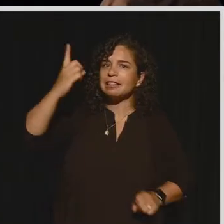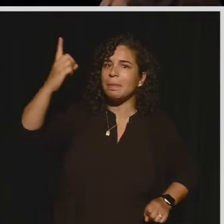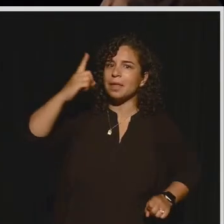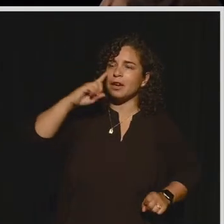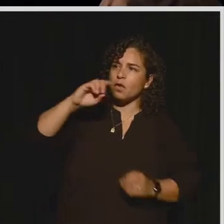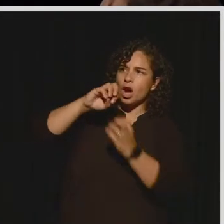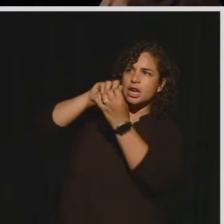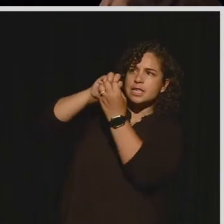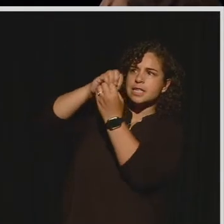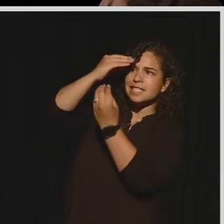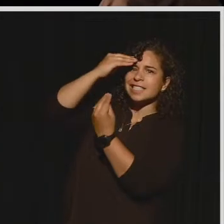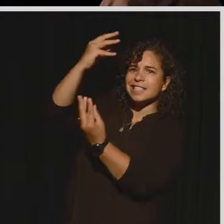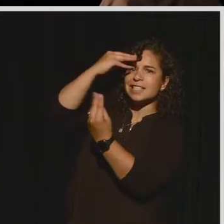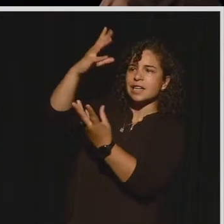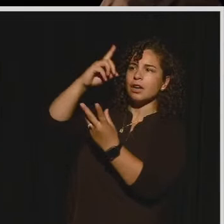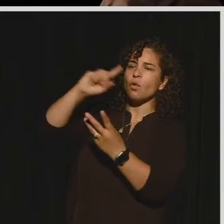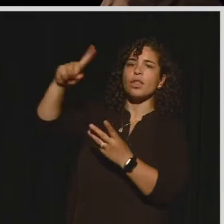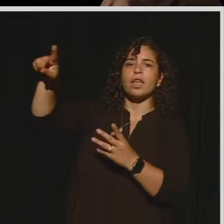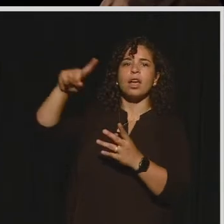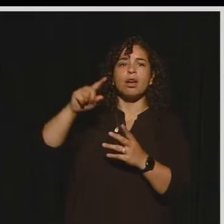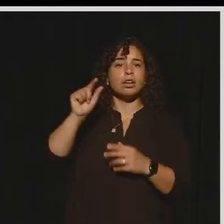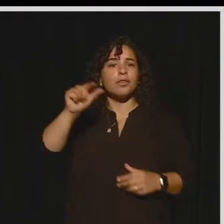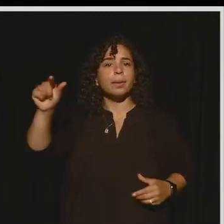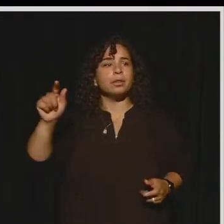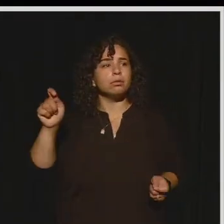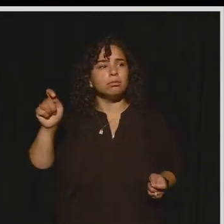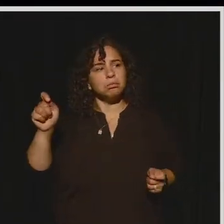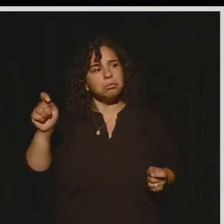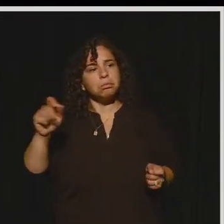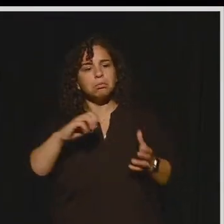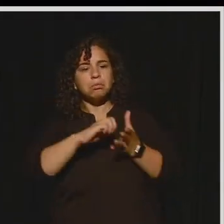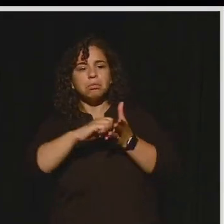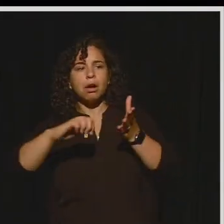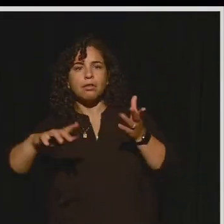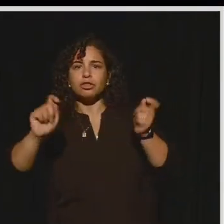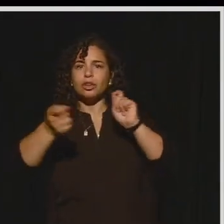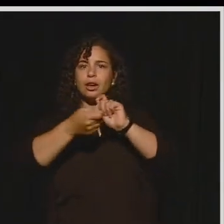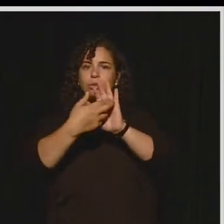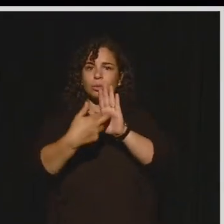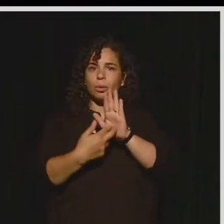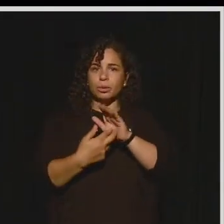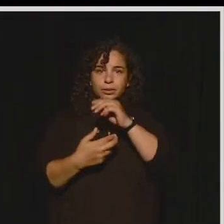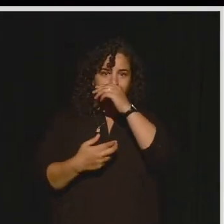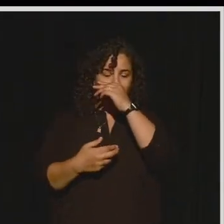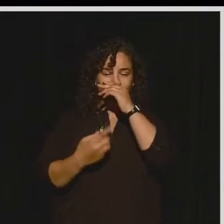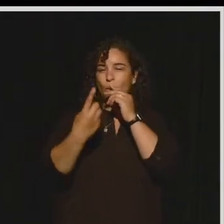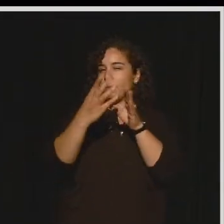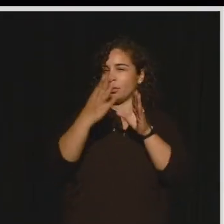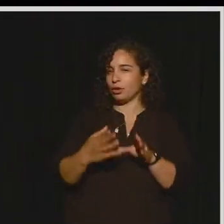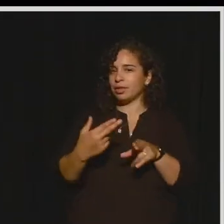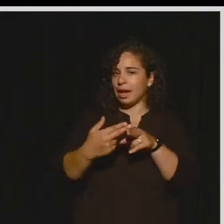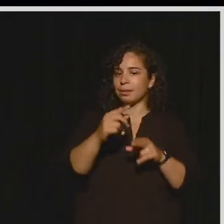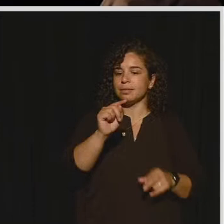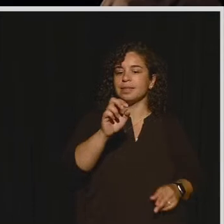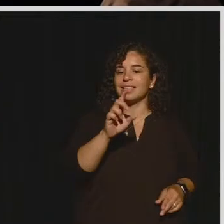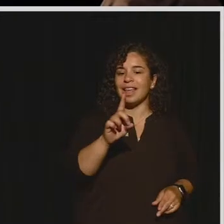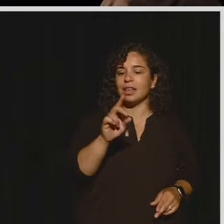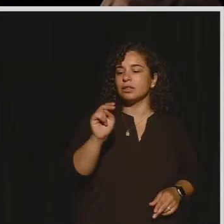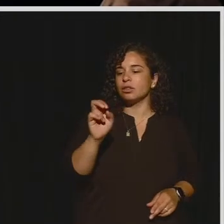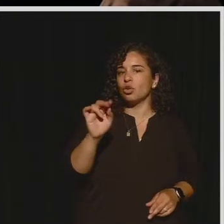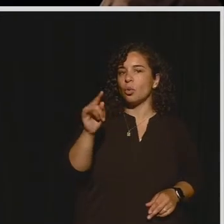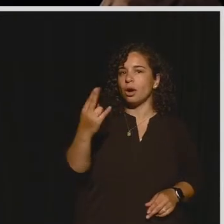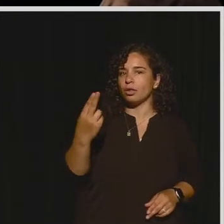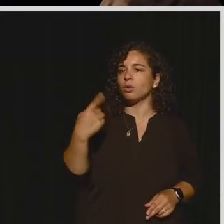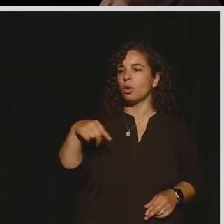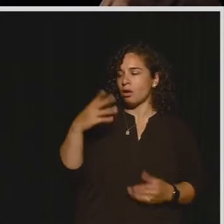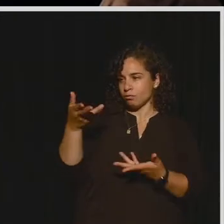That had to do something to get them to motivate that you know, that they did this. Now, we know one of the people is Ted North, and you know, we have history with him,